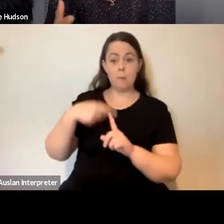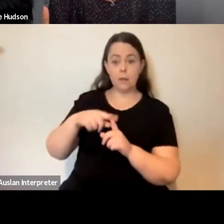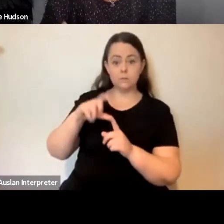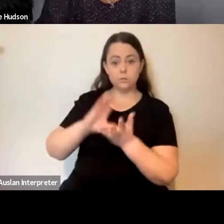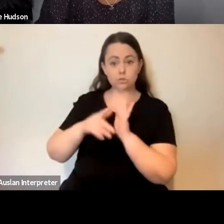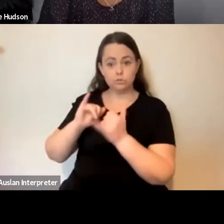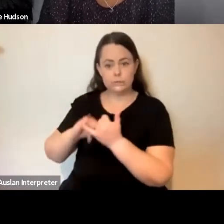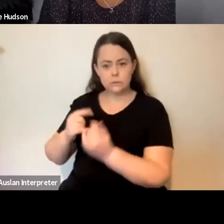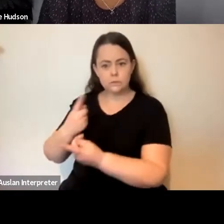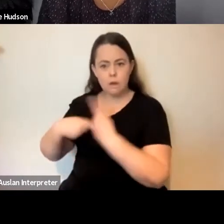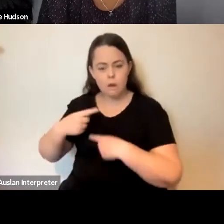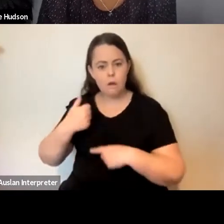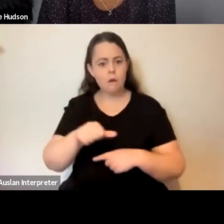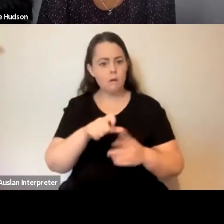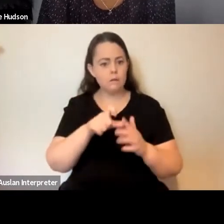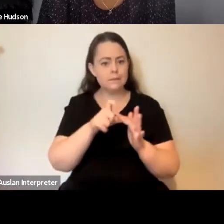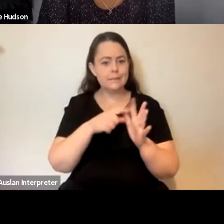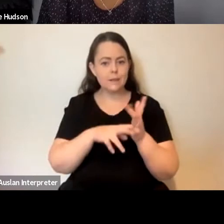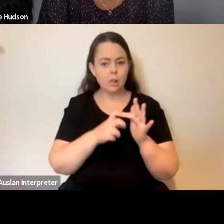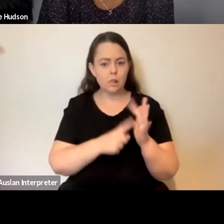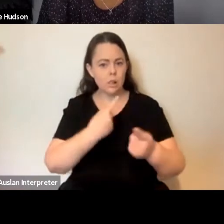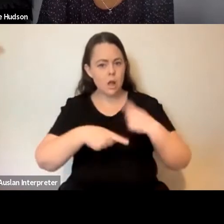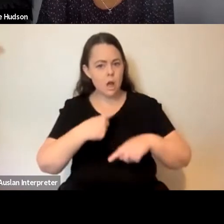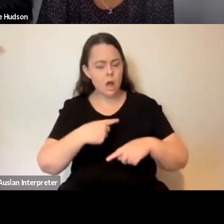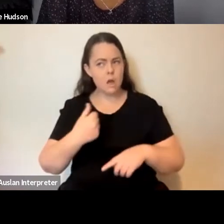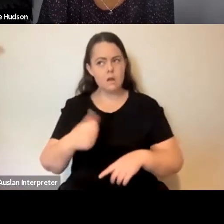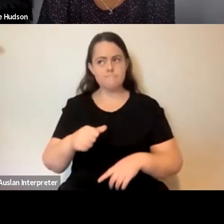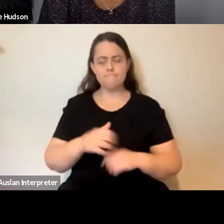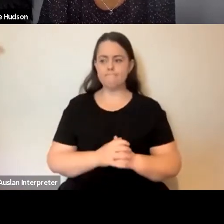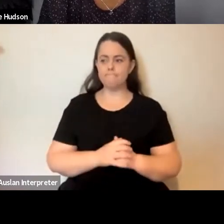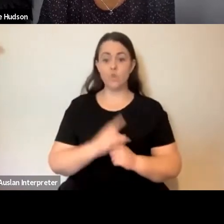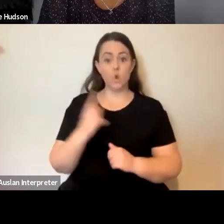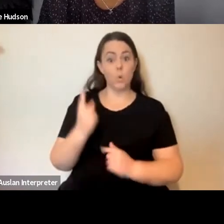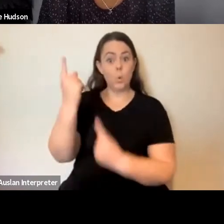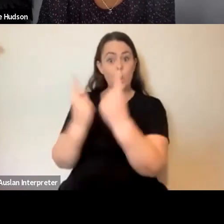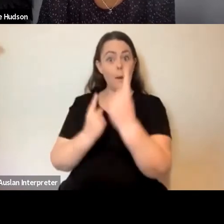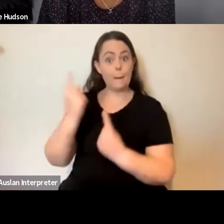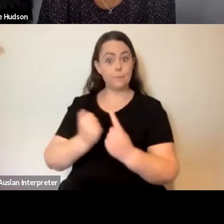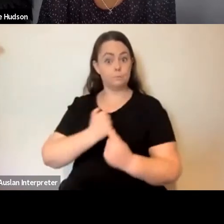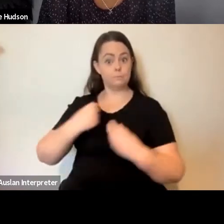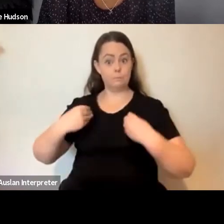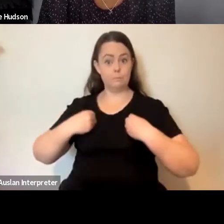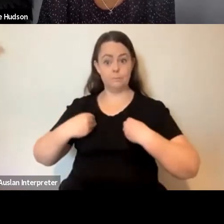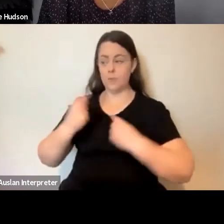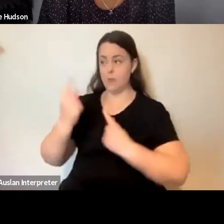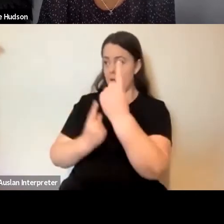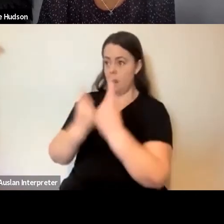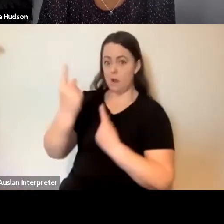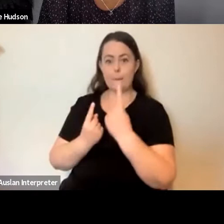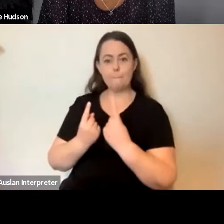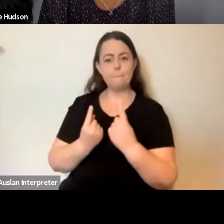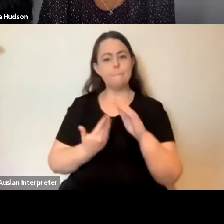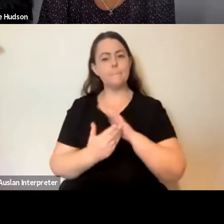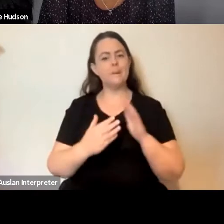bit of a delay in what comes through the door. And certainly a lot of the people that would be involved responding to the EDRS